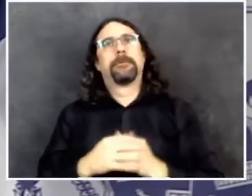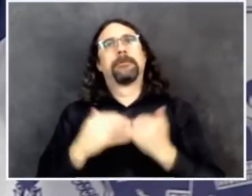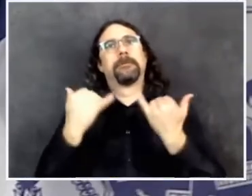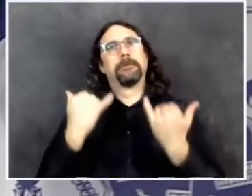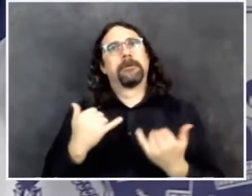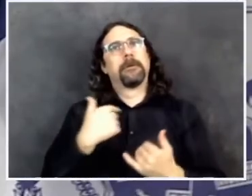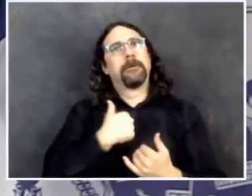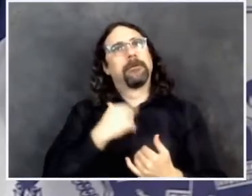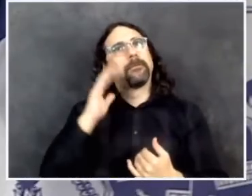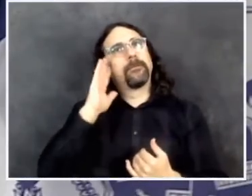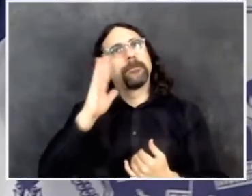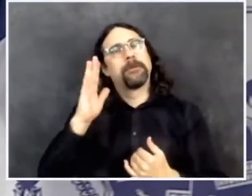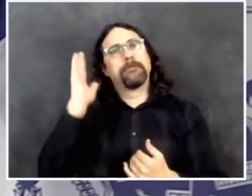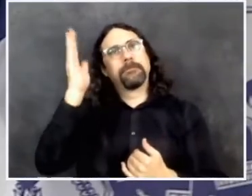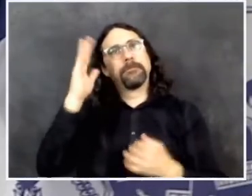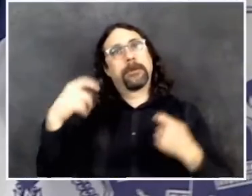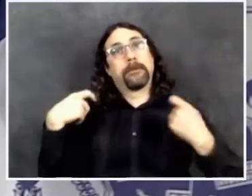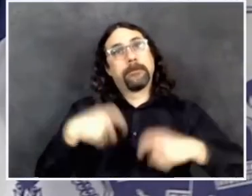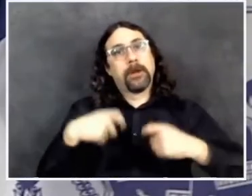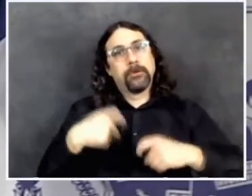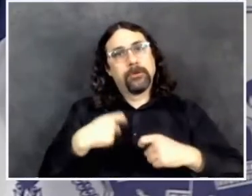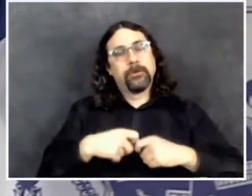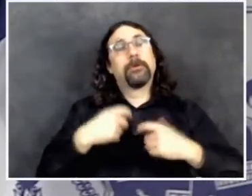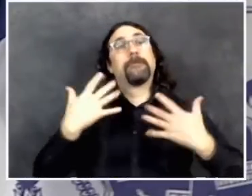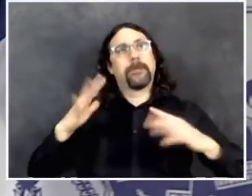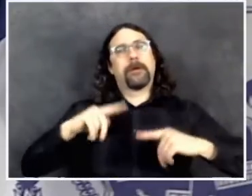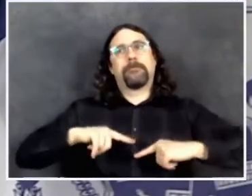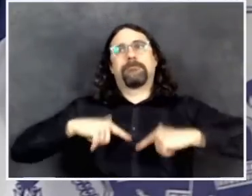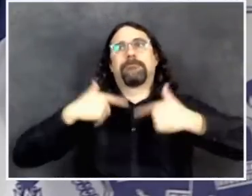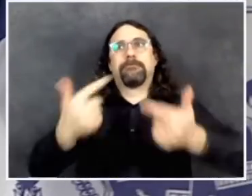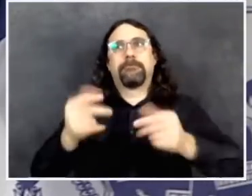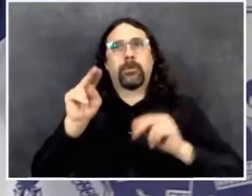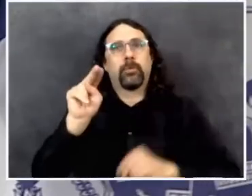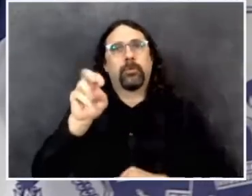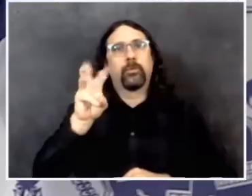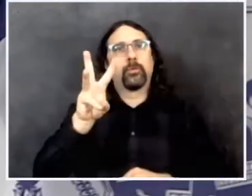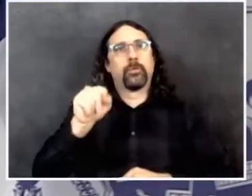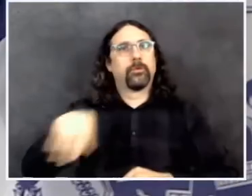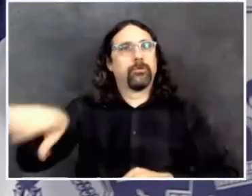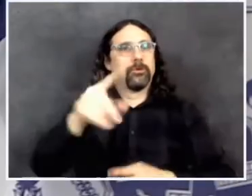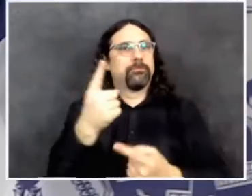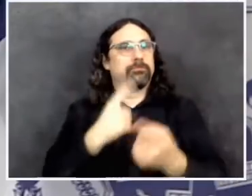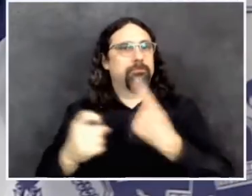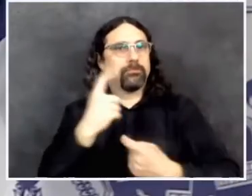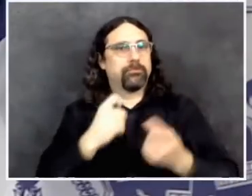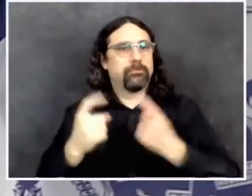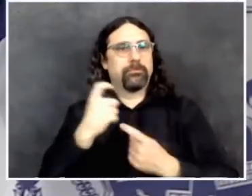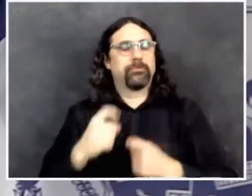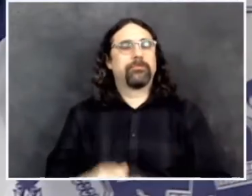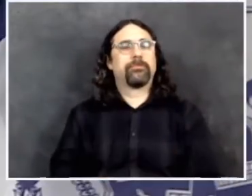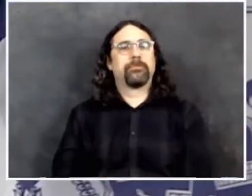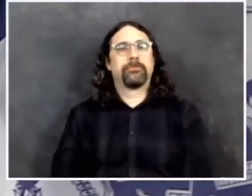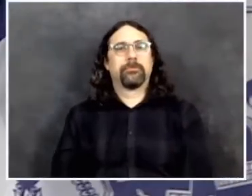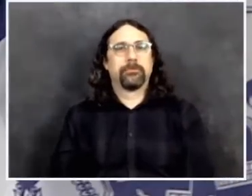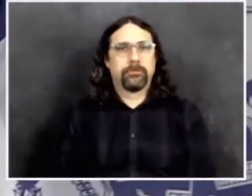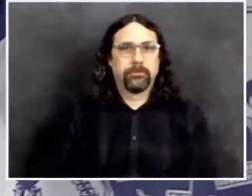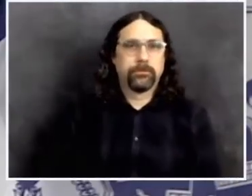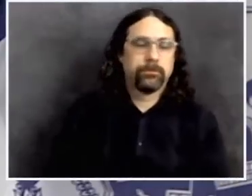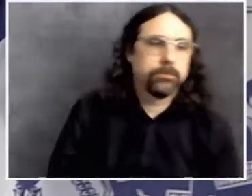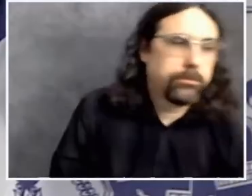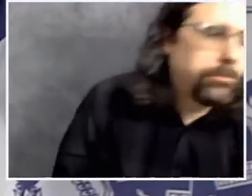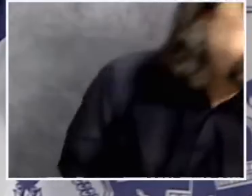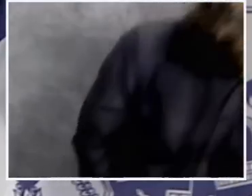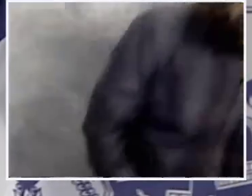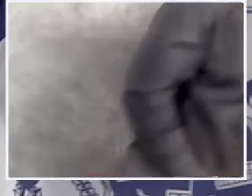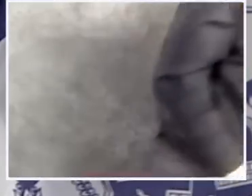Nuestros trabajadores de salud han mantenido abiertos los hospitales de la